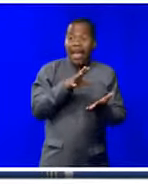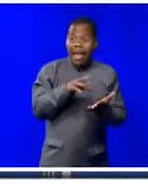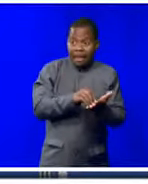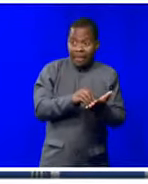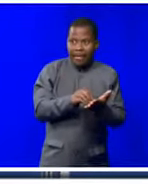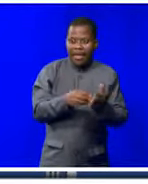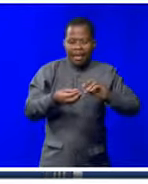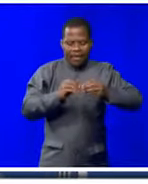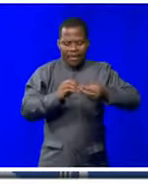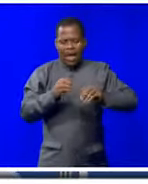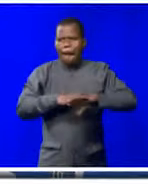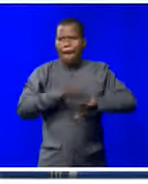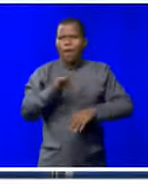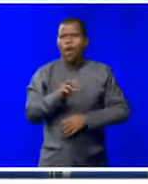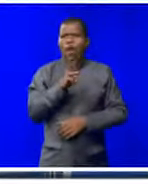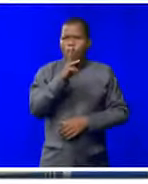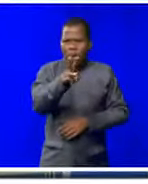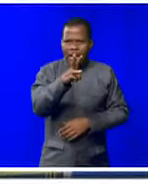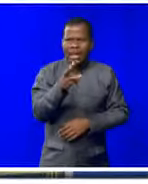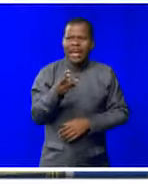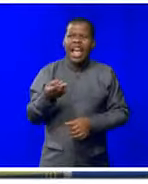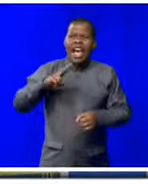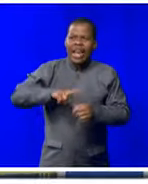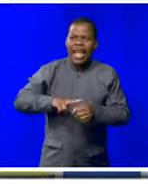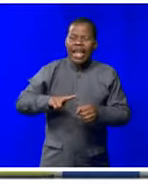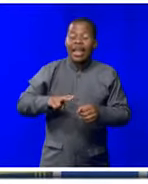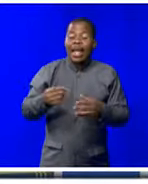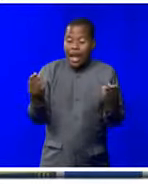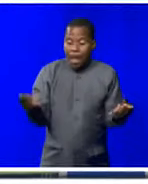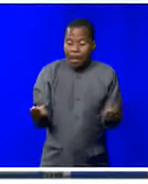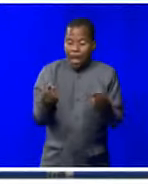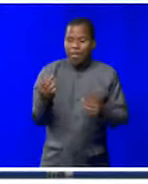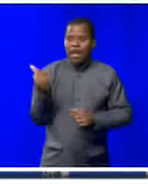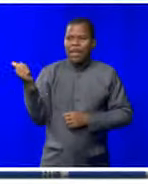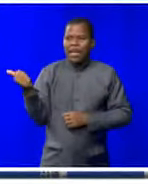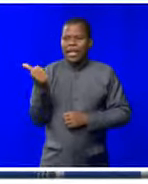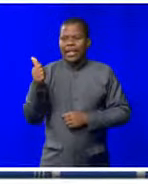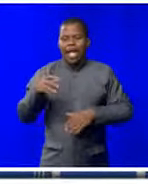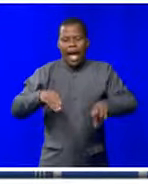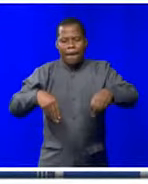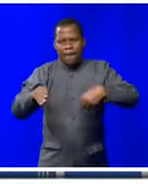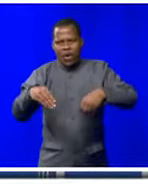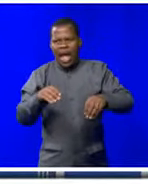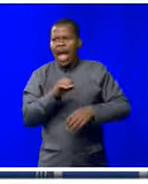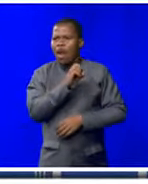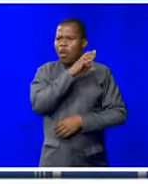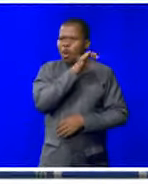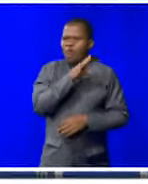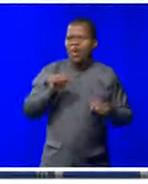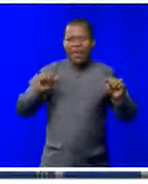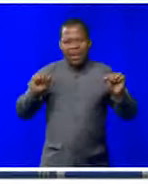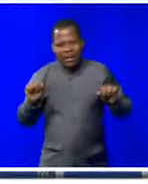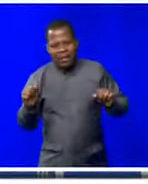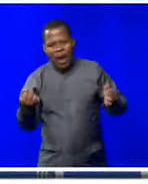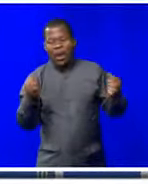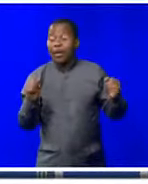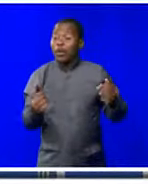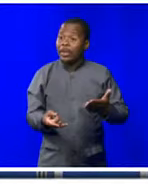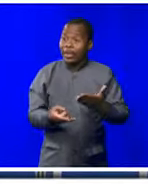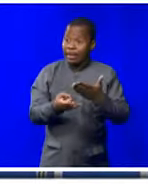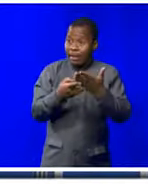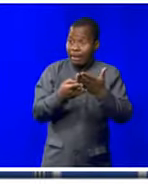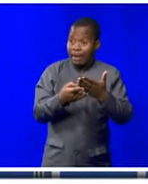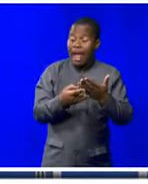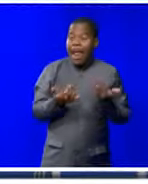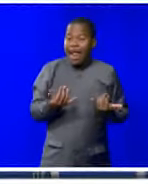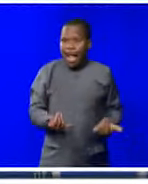Sabona kuti nguphi la singalungisa khona. Silungisa ngani ke? Silungisa ngama reports laba balako.